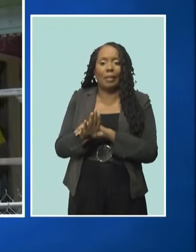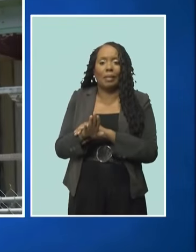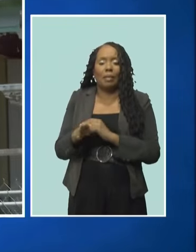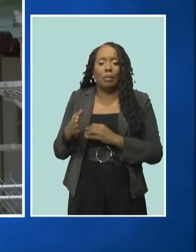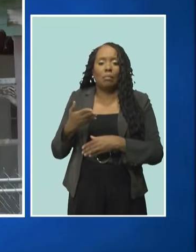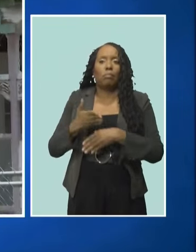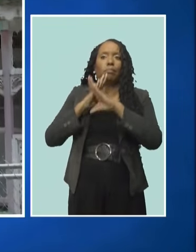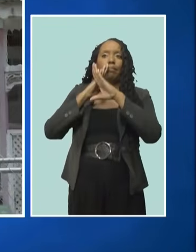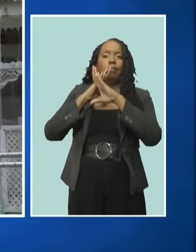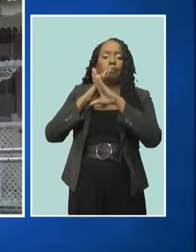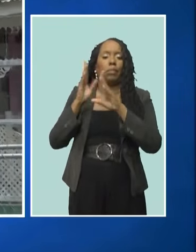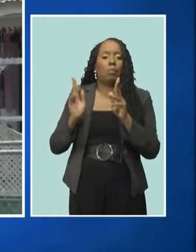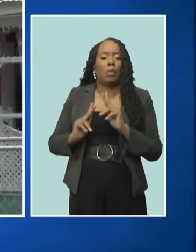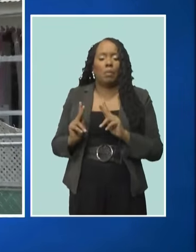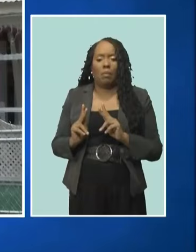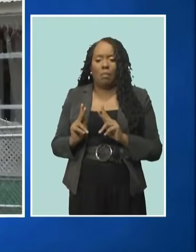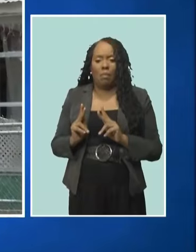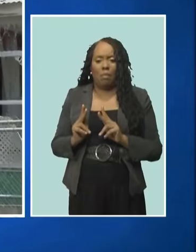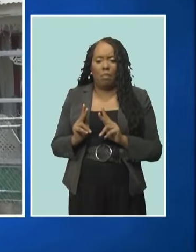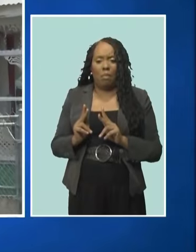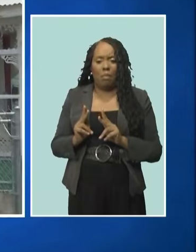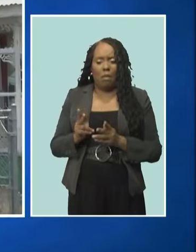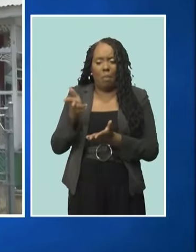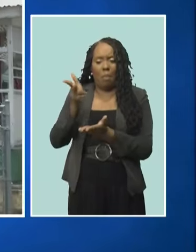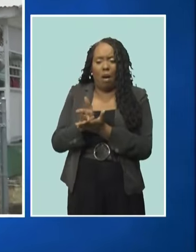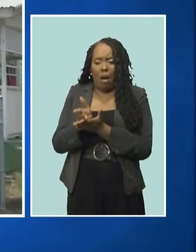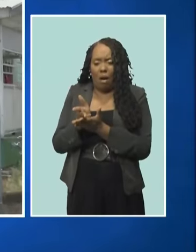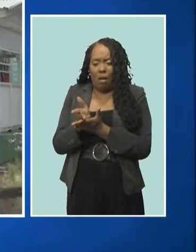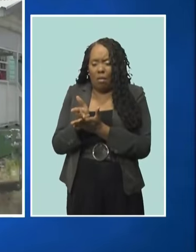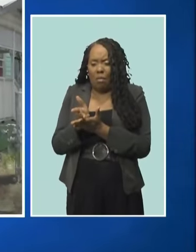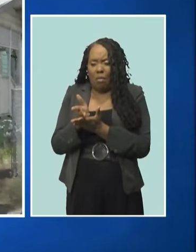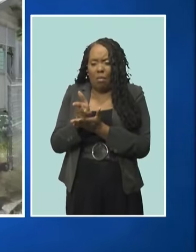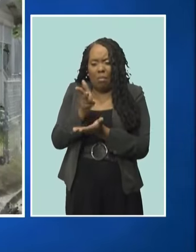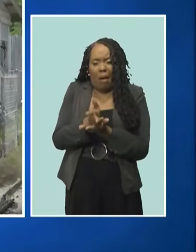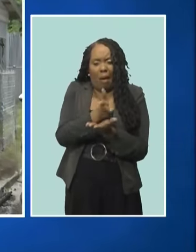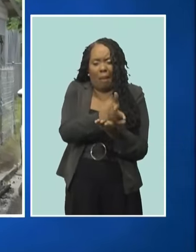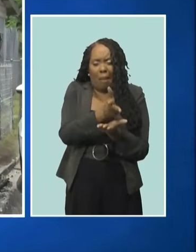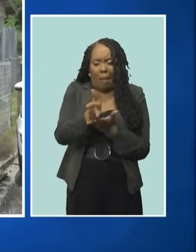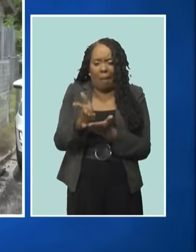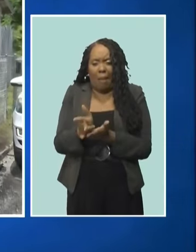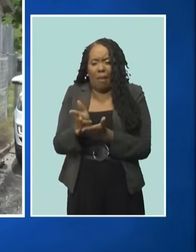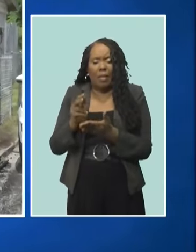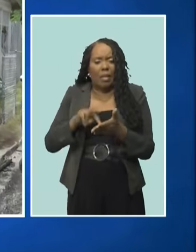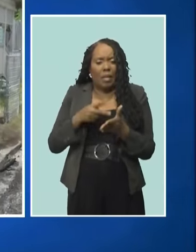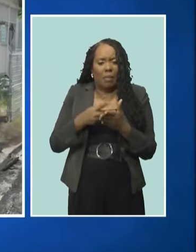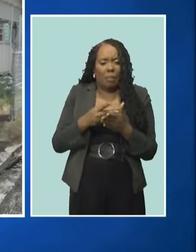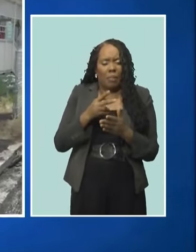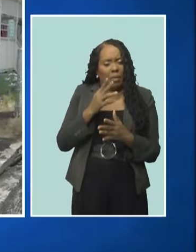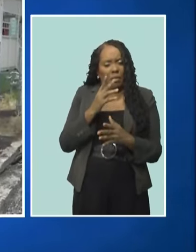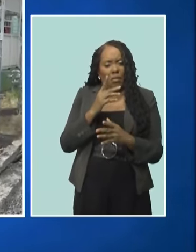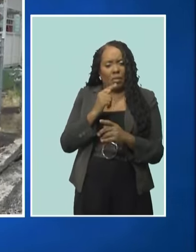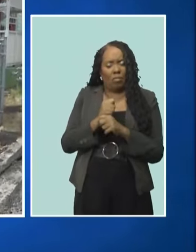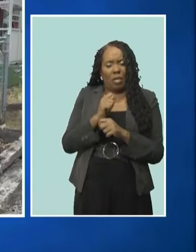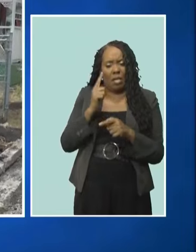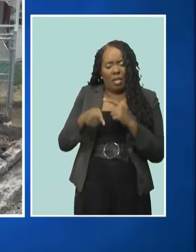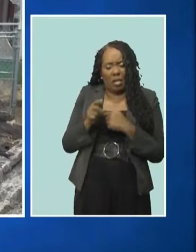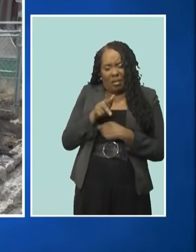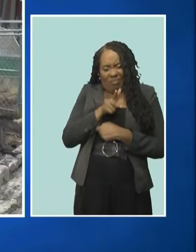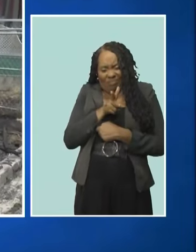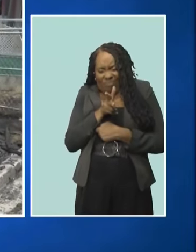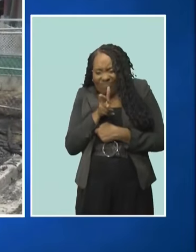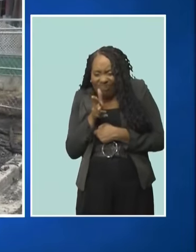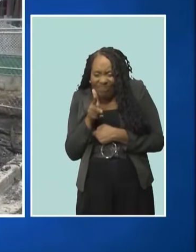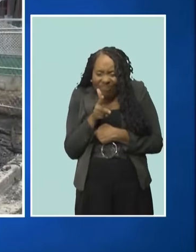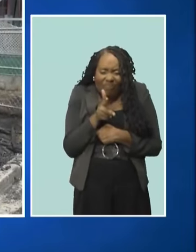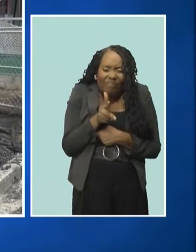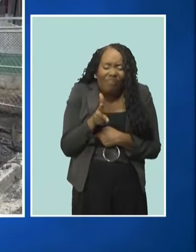to the indiscriminate parking of cars on the narrow street. It also created issues in accessing the fire hydrant. Small is